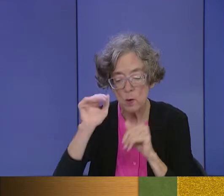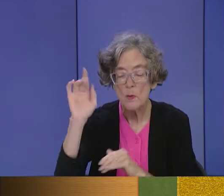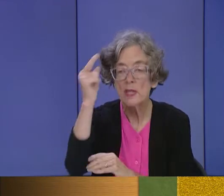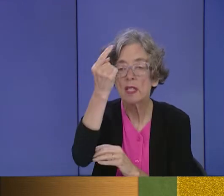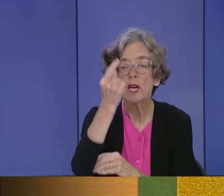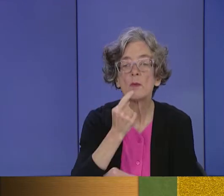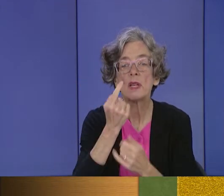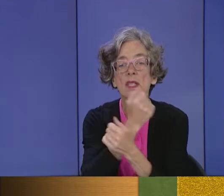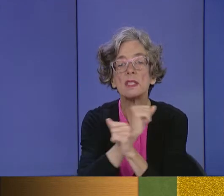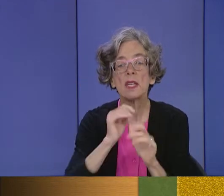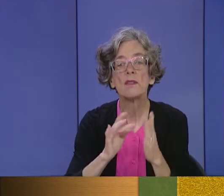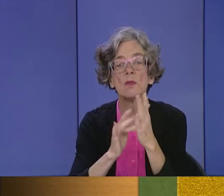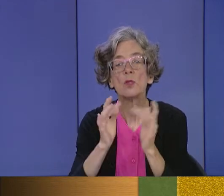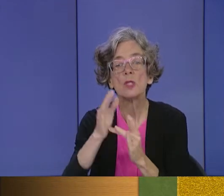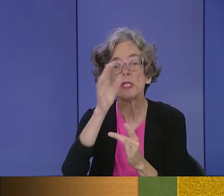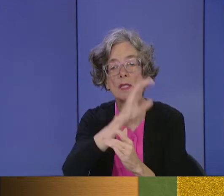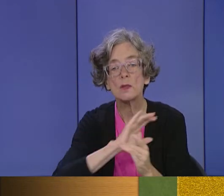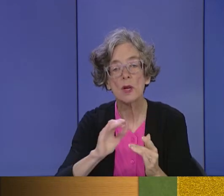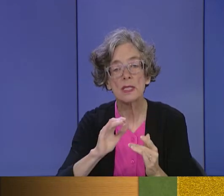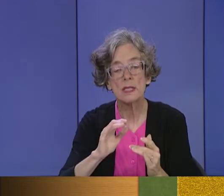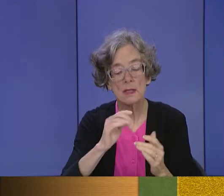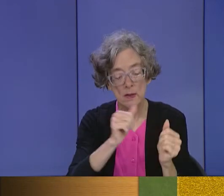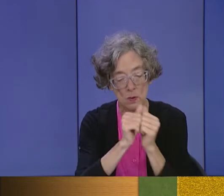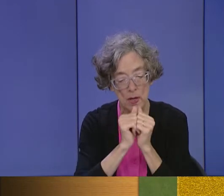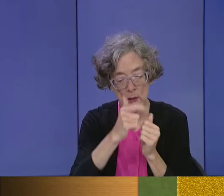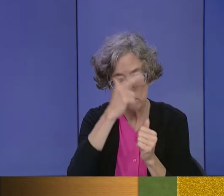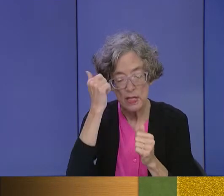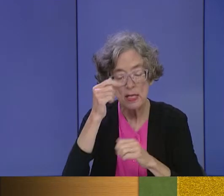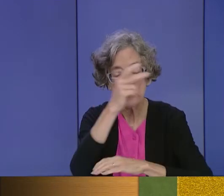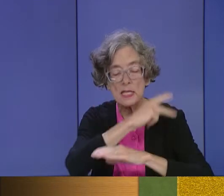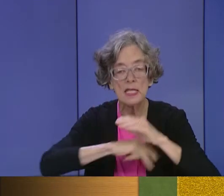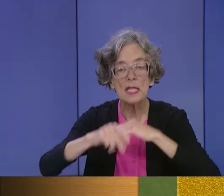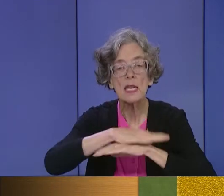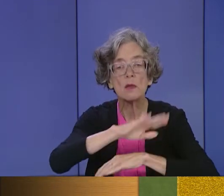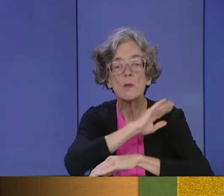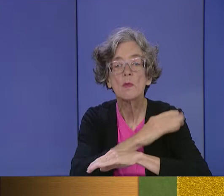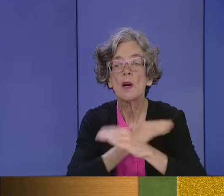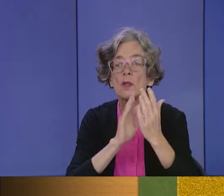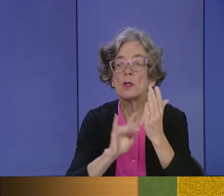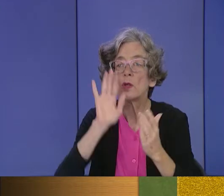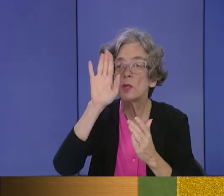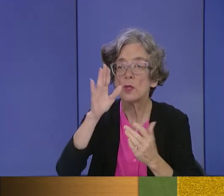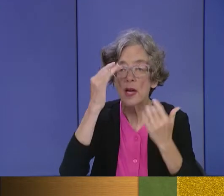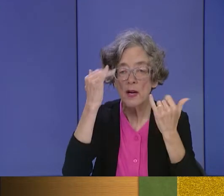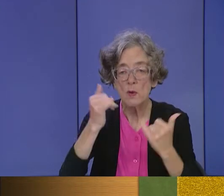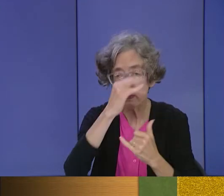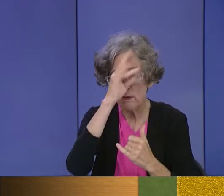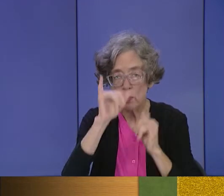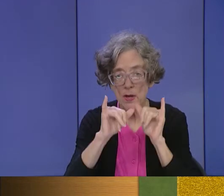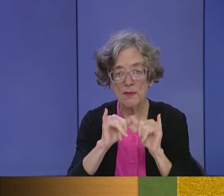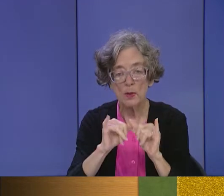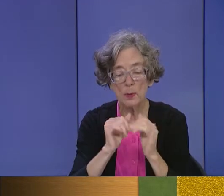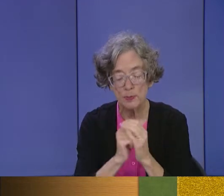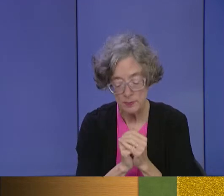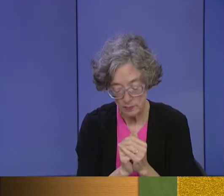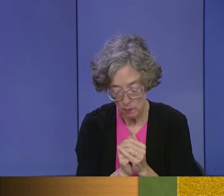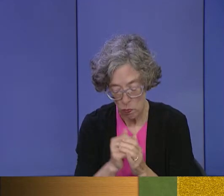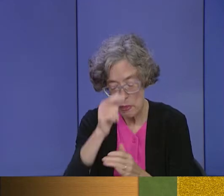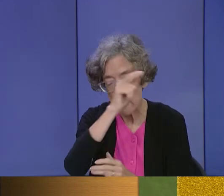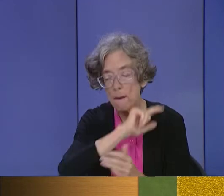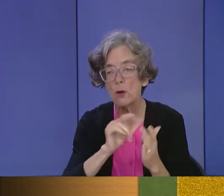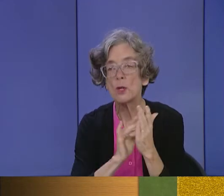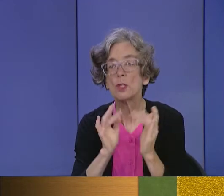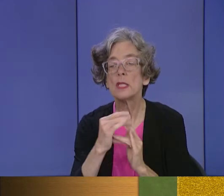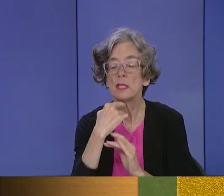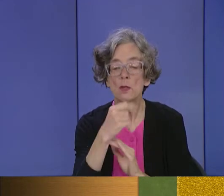our Savior, Jesus Christ. For the kingdom, the power, and the glory are yours, now and forever. Lord Jesus Christ, you said to your